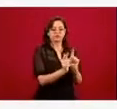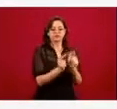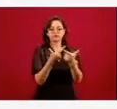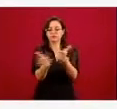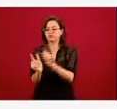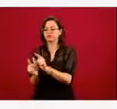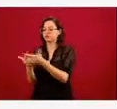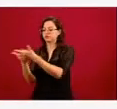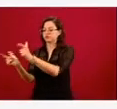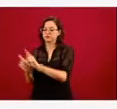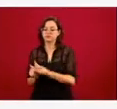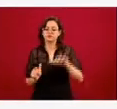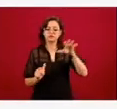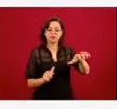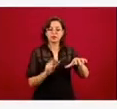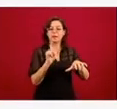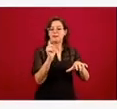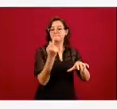per age group: